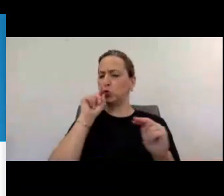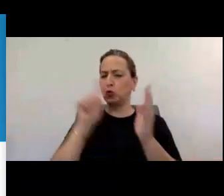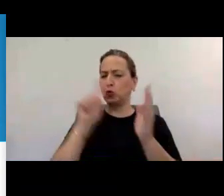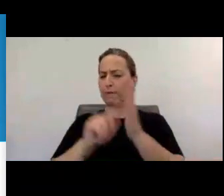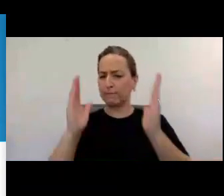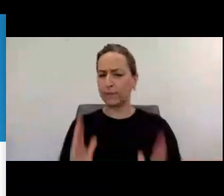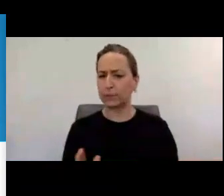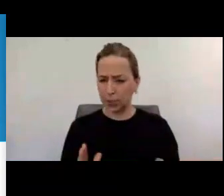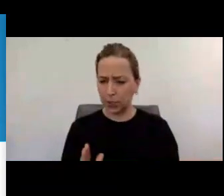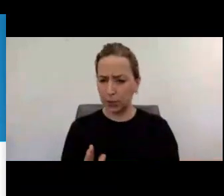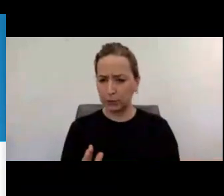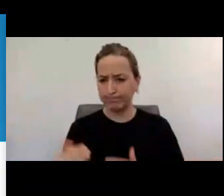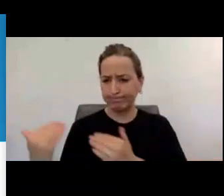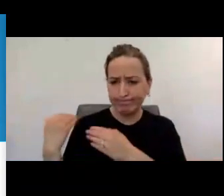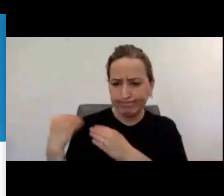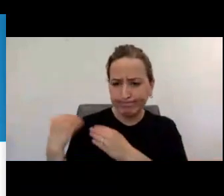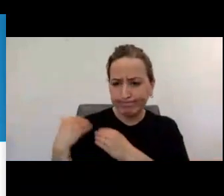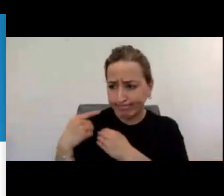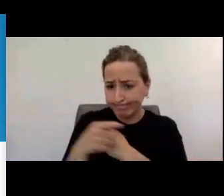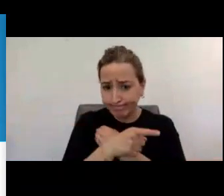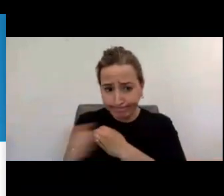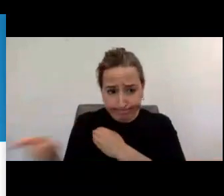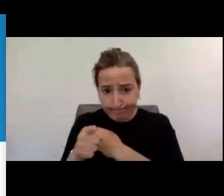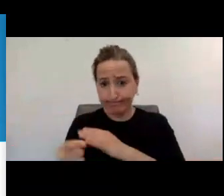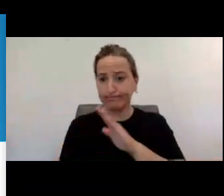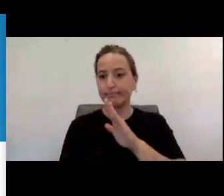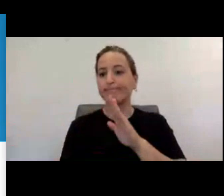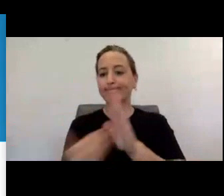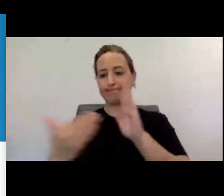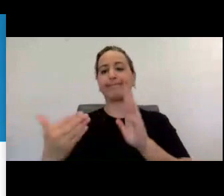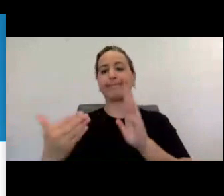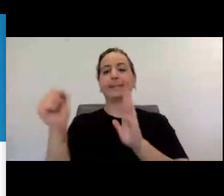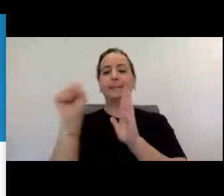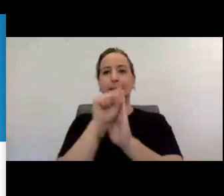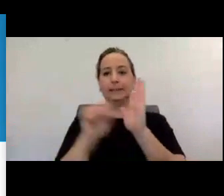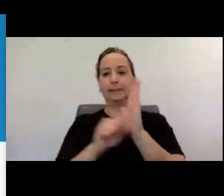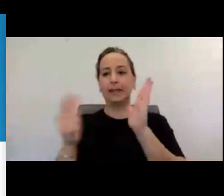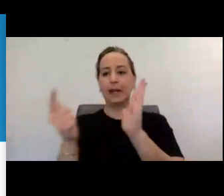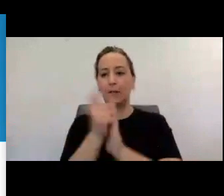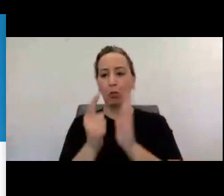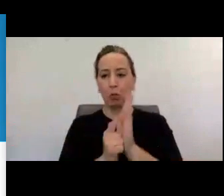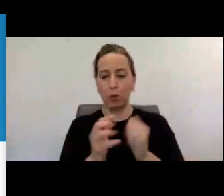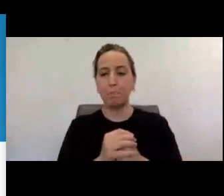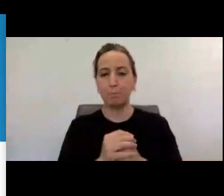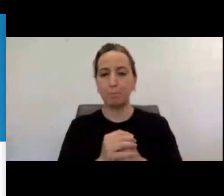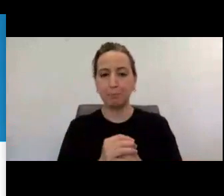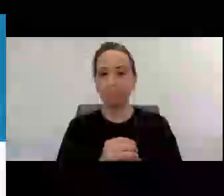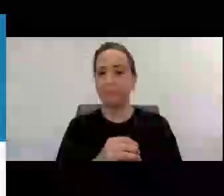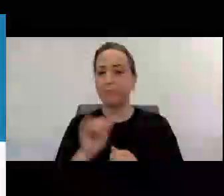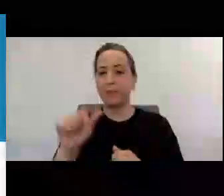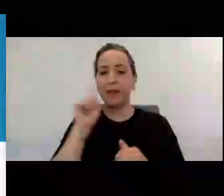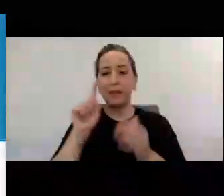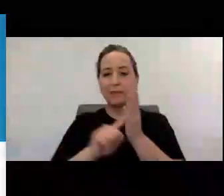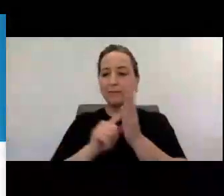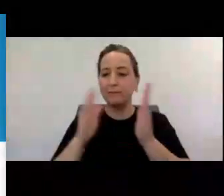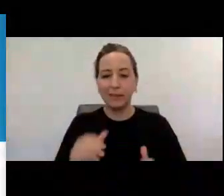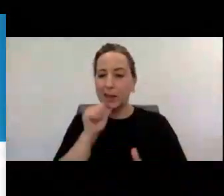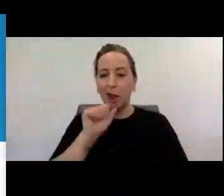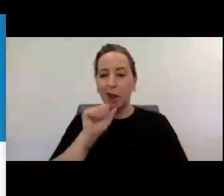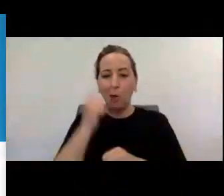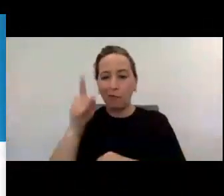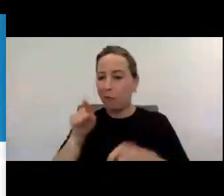responsible for investigating if there is a violation of our state law. So this investigator is not working on behalf of the complainant or the respondent.